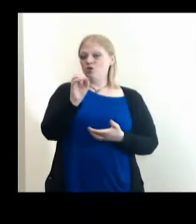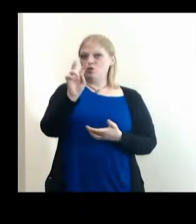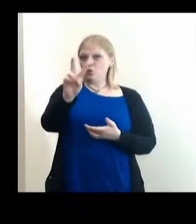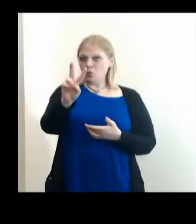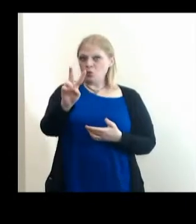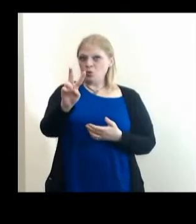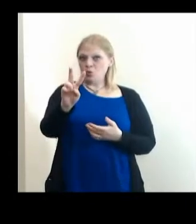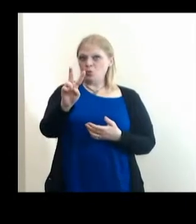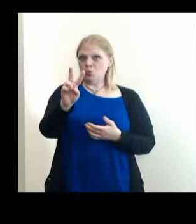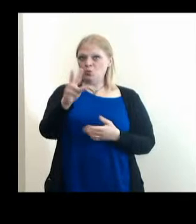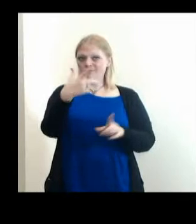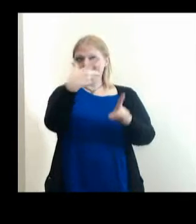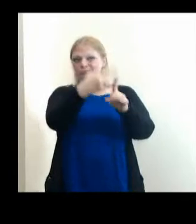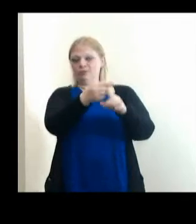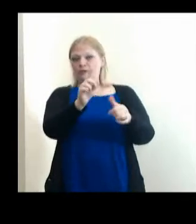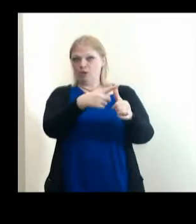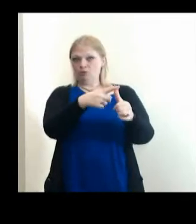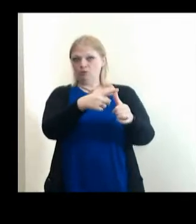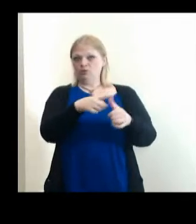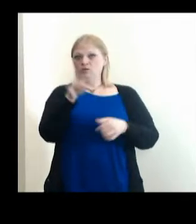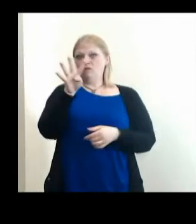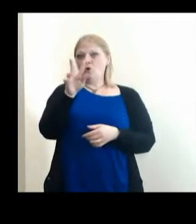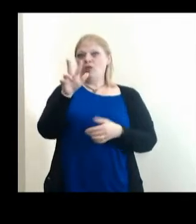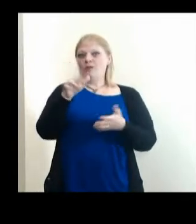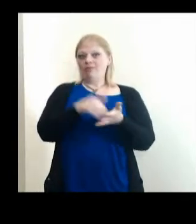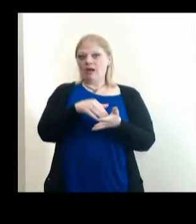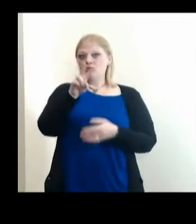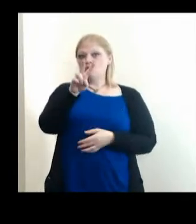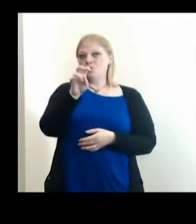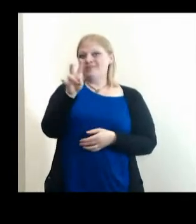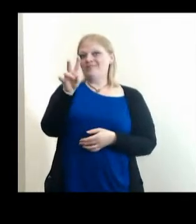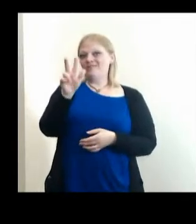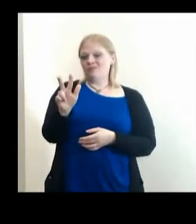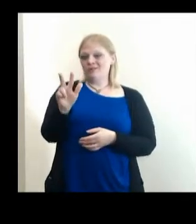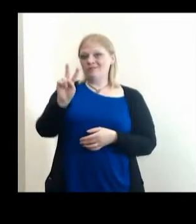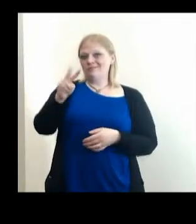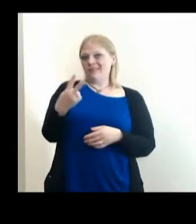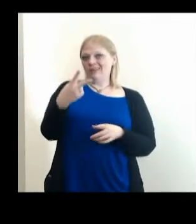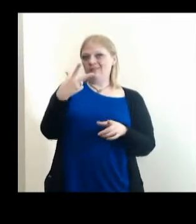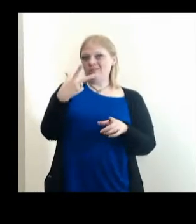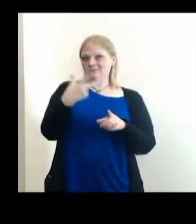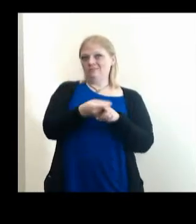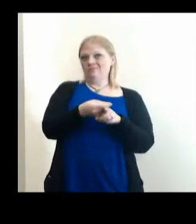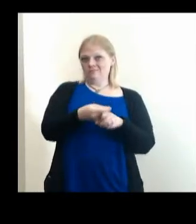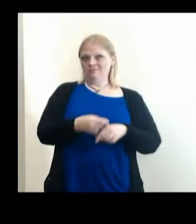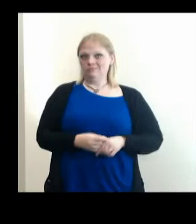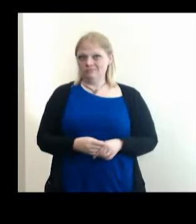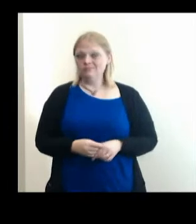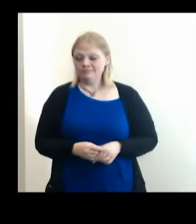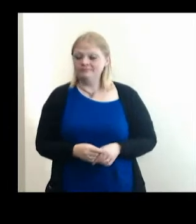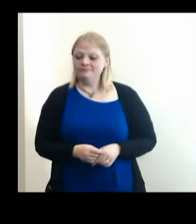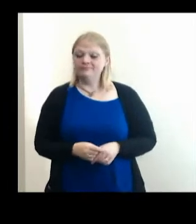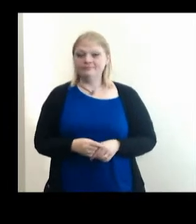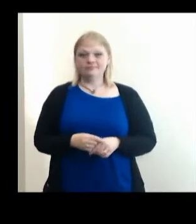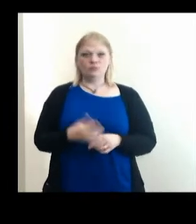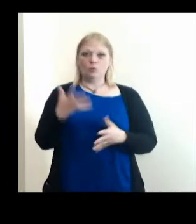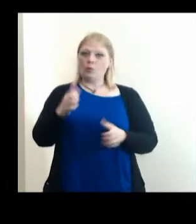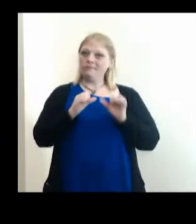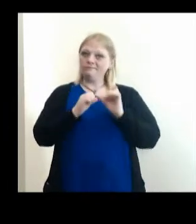58,502 first doses and 43,273 second doses. So we want to carry on.